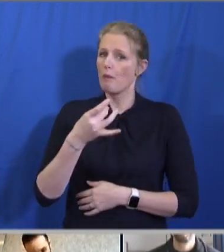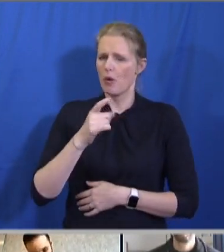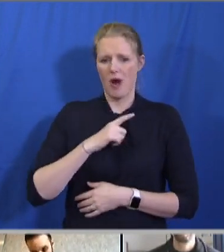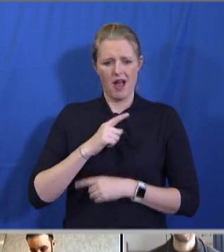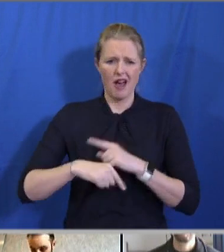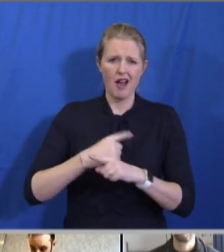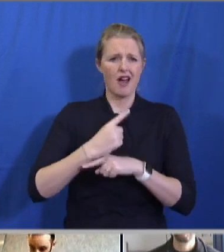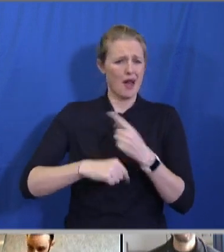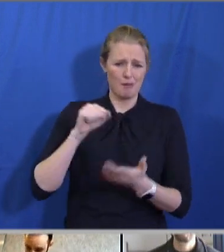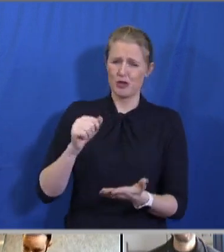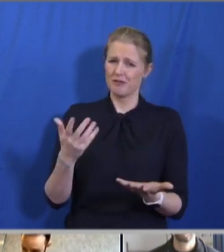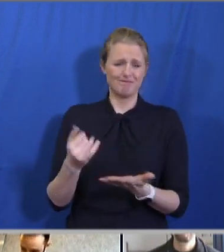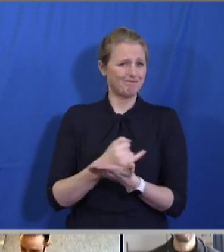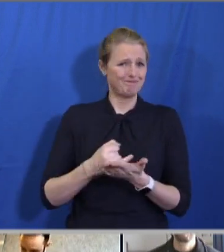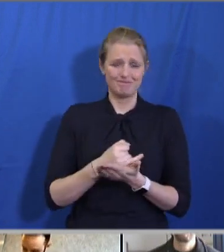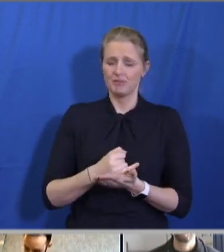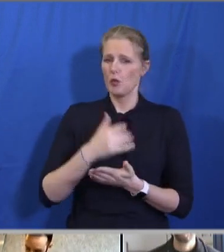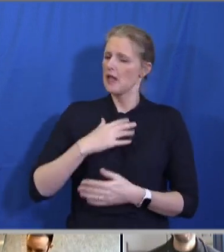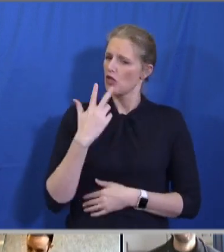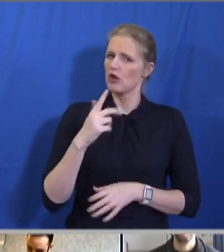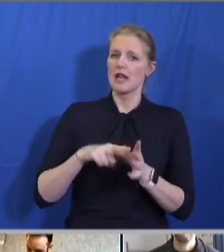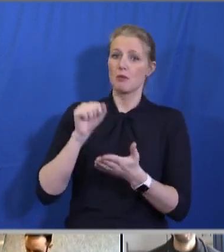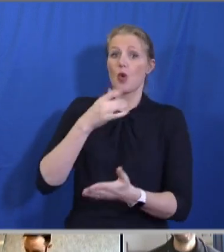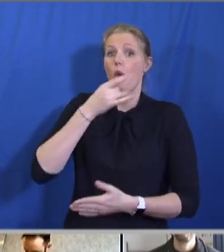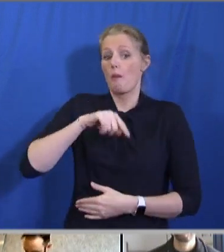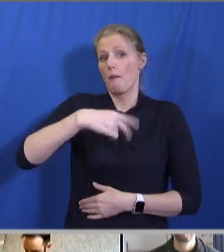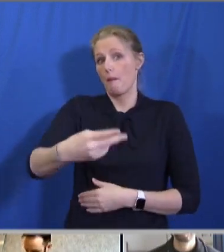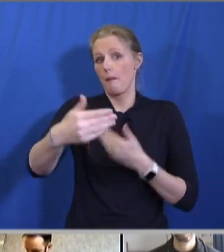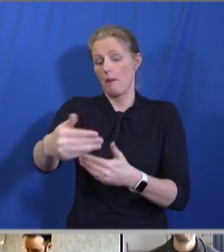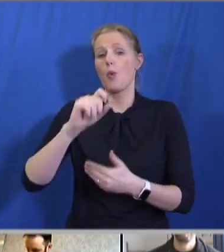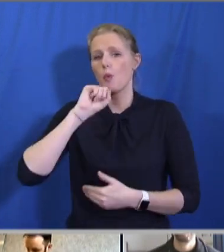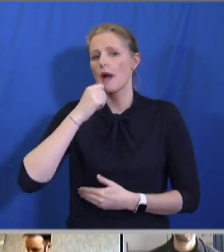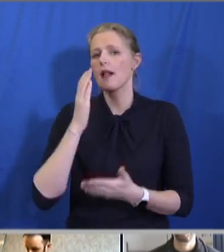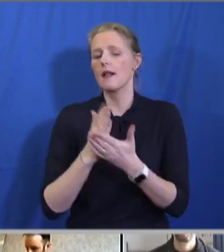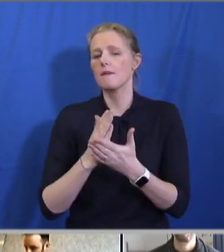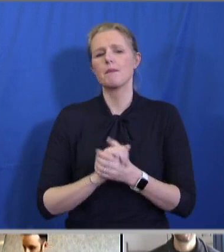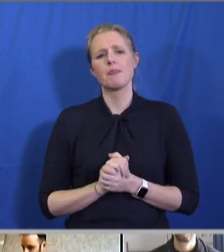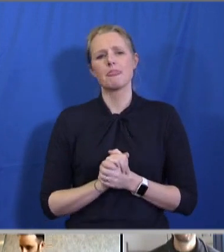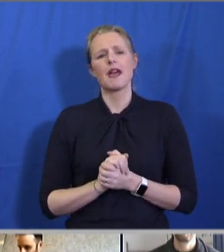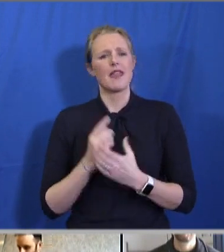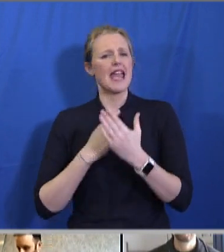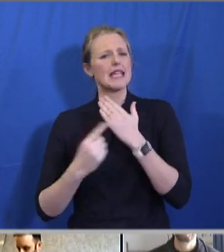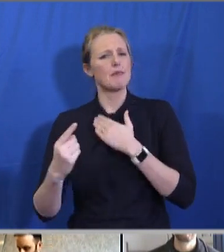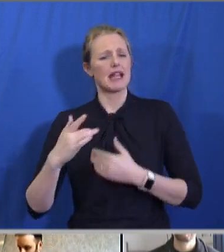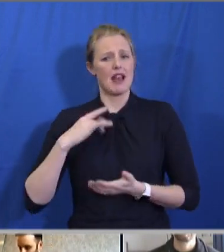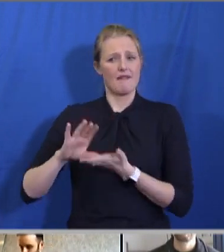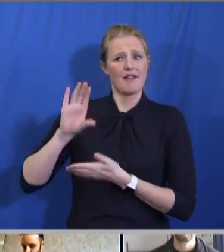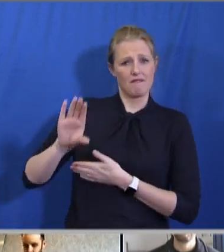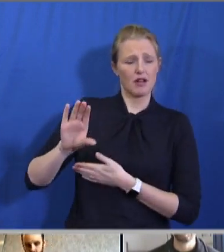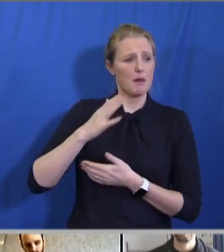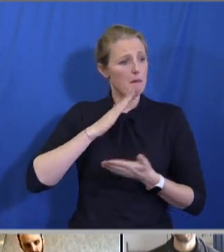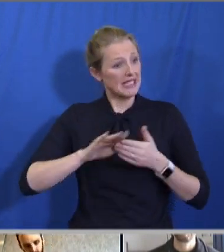well. In regards to where we stand with the Independent Living Fund, Chair, I'm sure Mark or some of the other officials can pick up in more